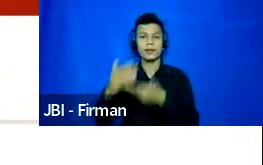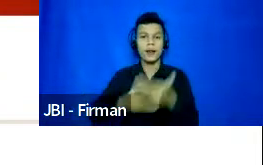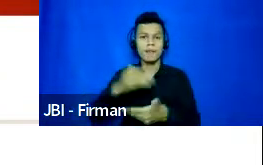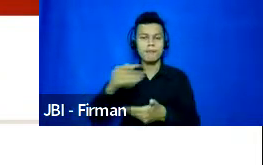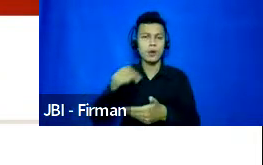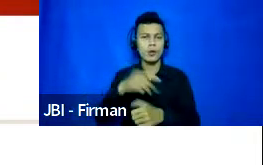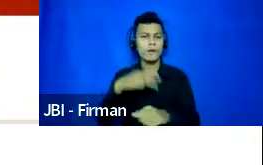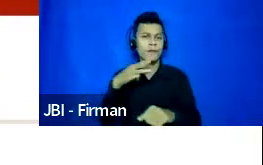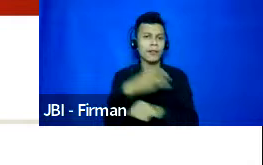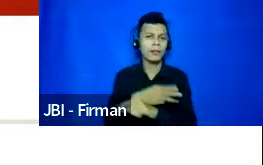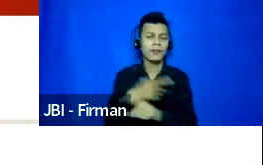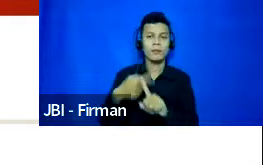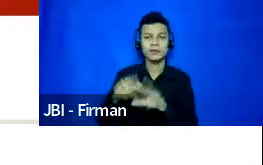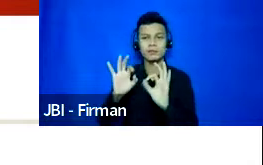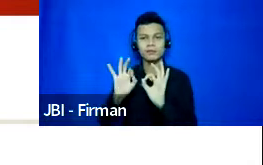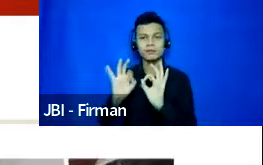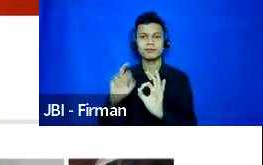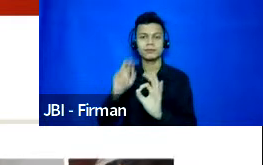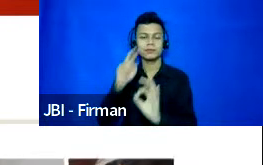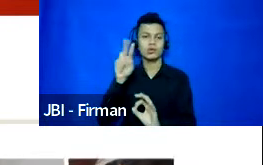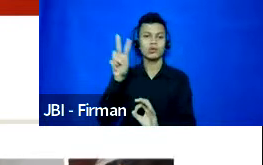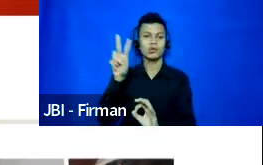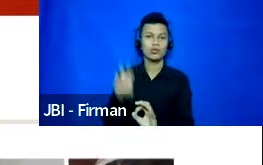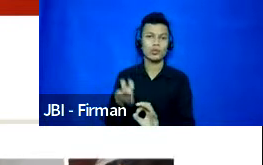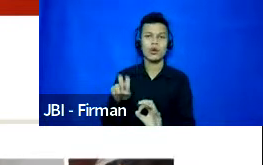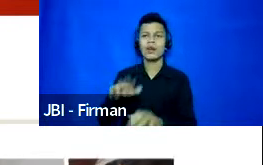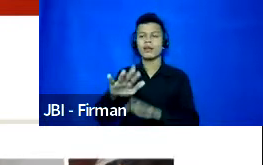to the learners' needs.